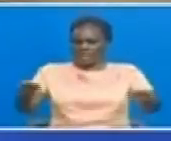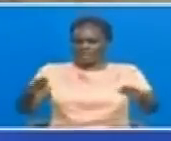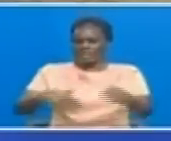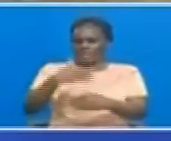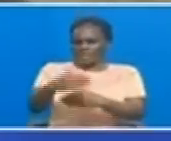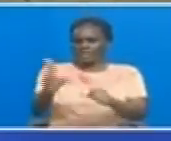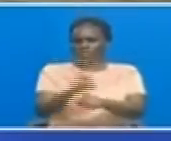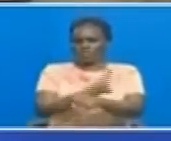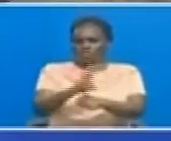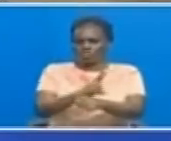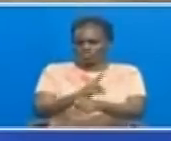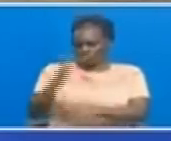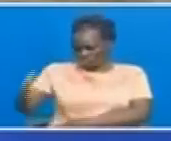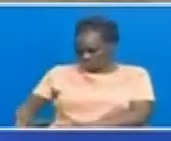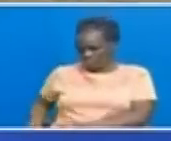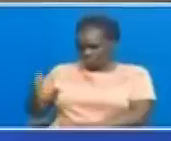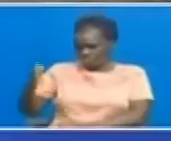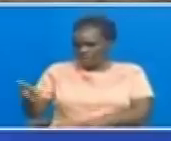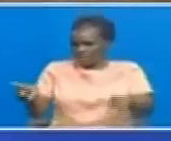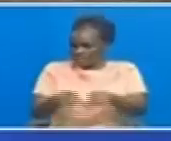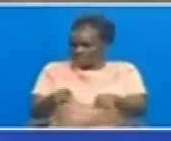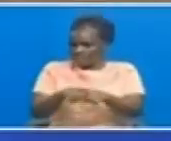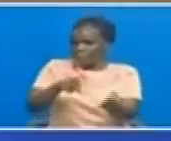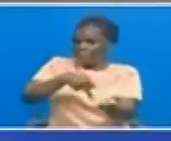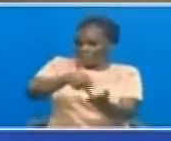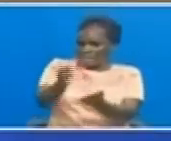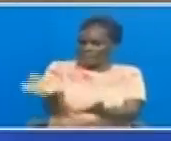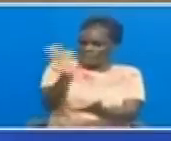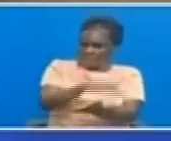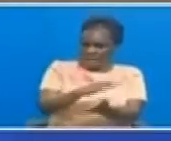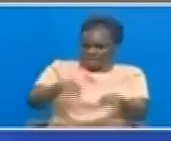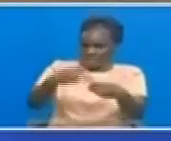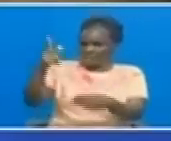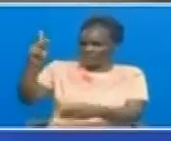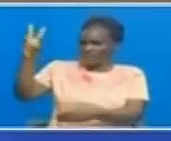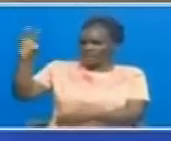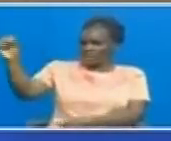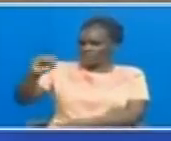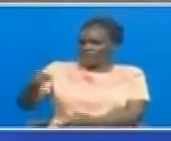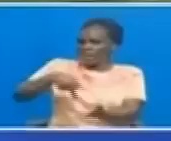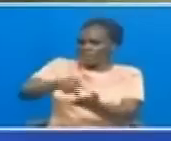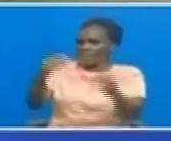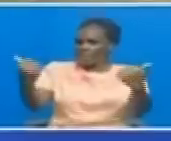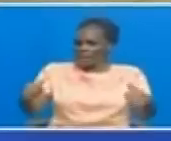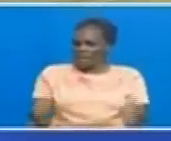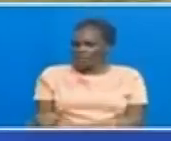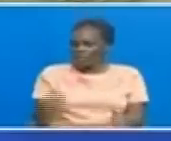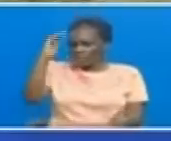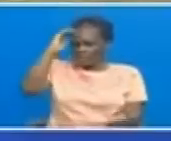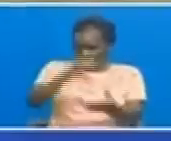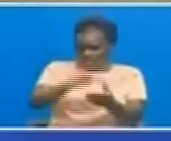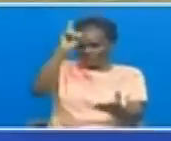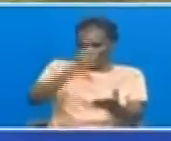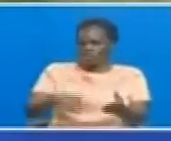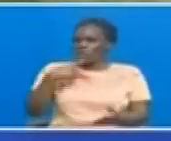will be used for the actual rail. And even though the compensation amount to be given to KWS has not been revealed, it is believed that